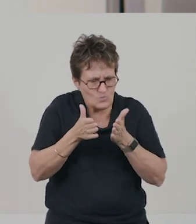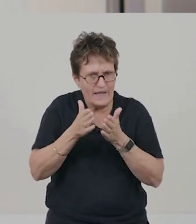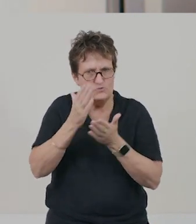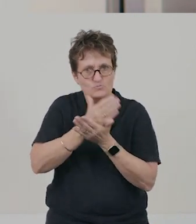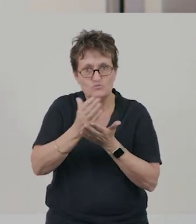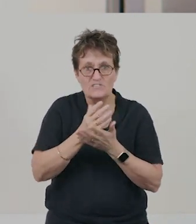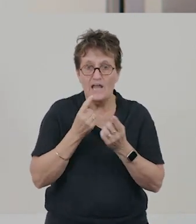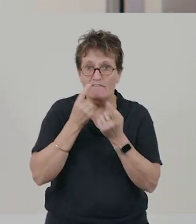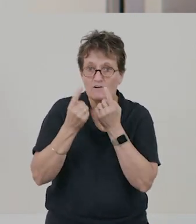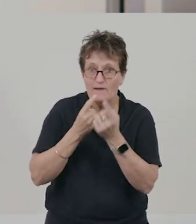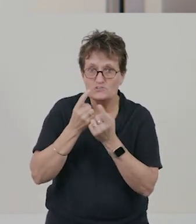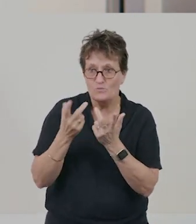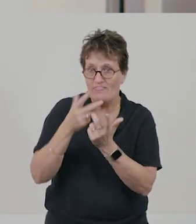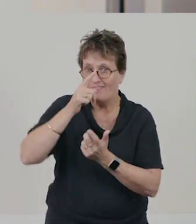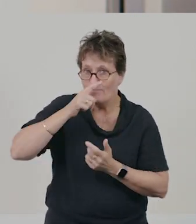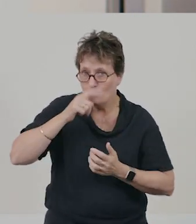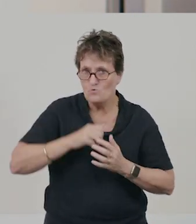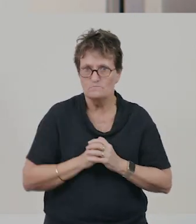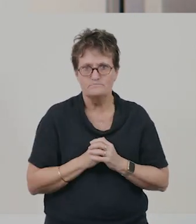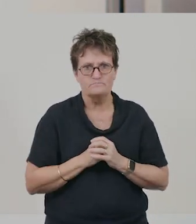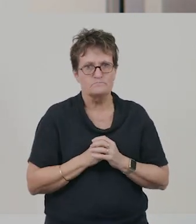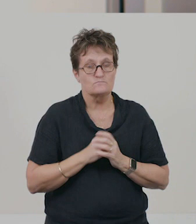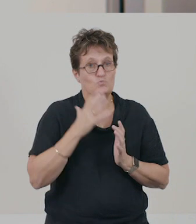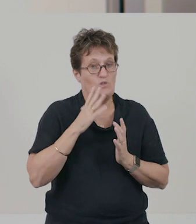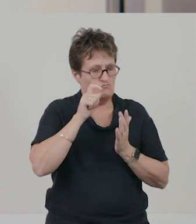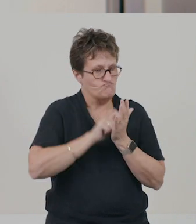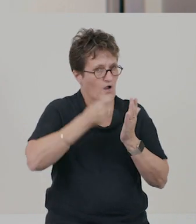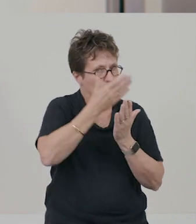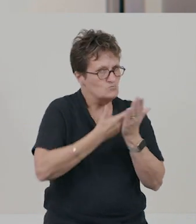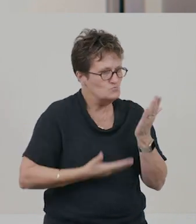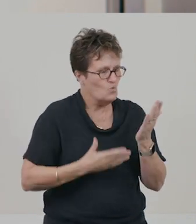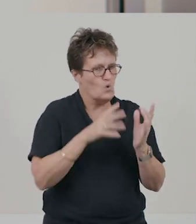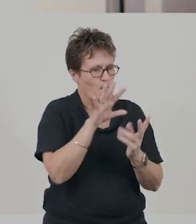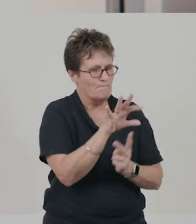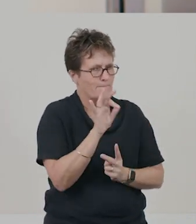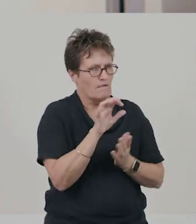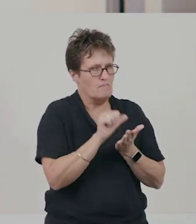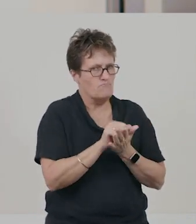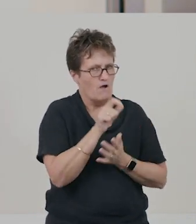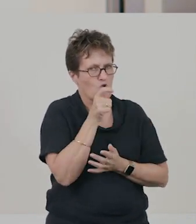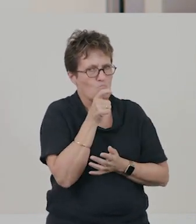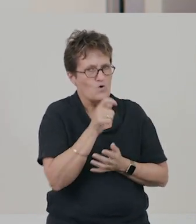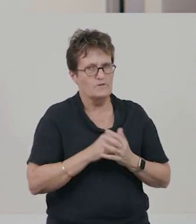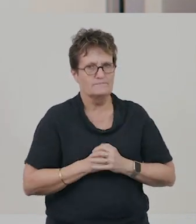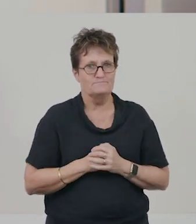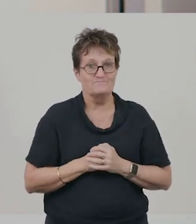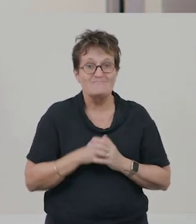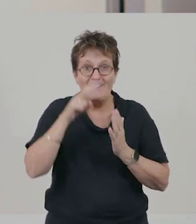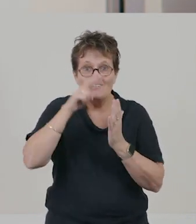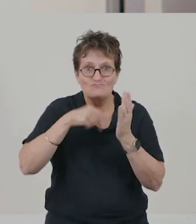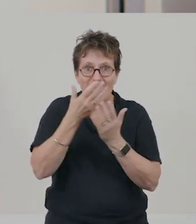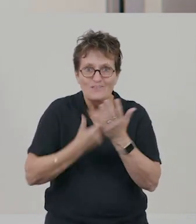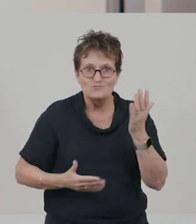others. Authors use carefully selected words when they write their stories. Let's now read the story, The